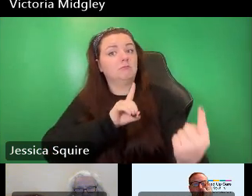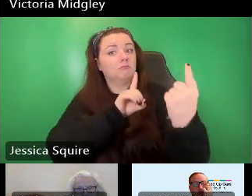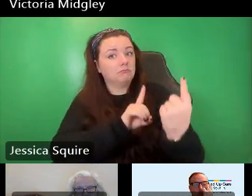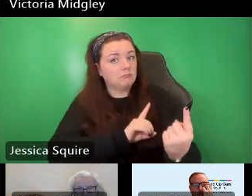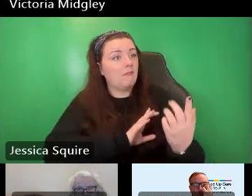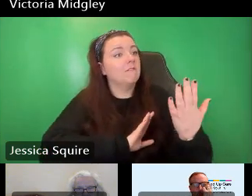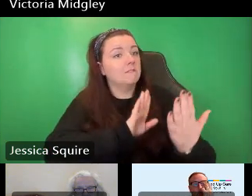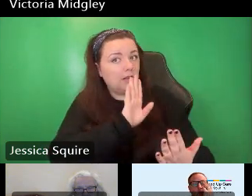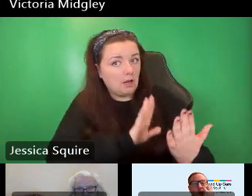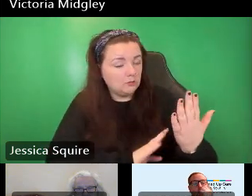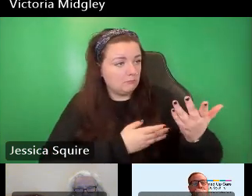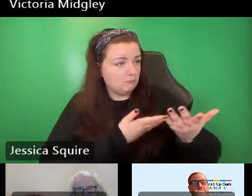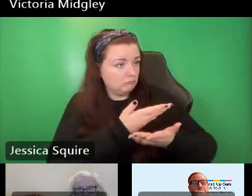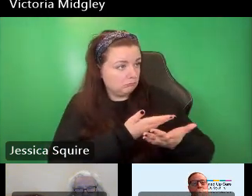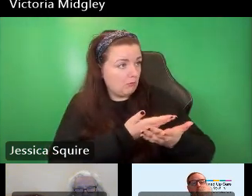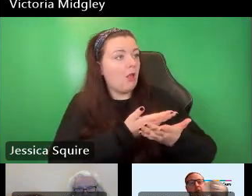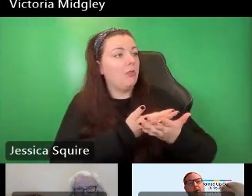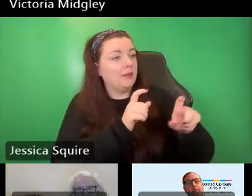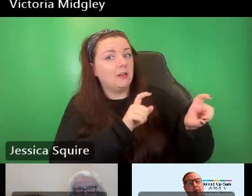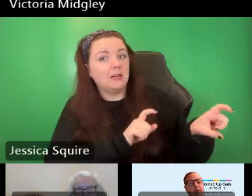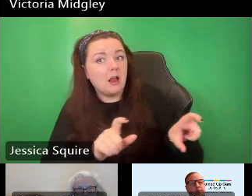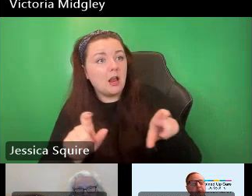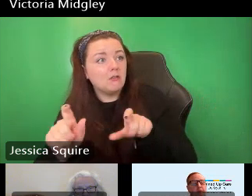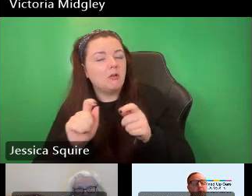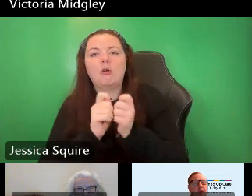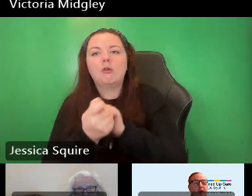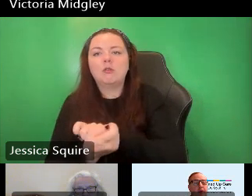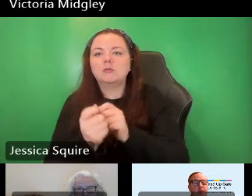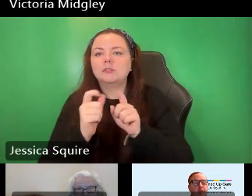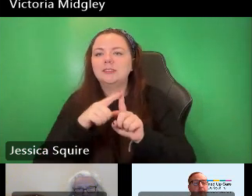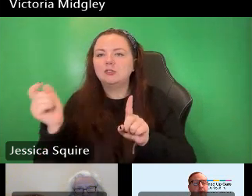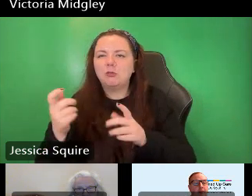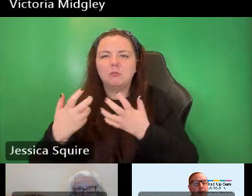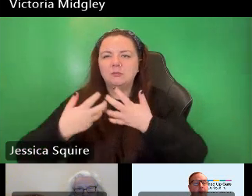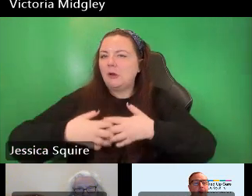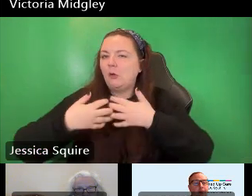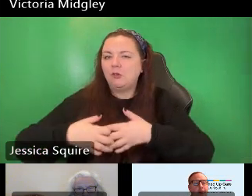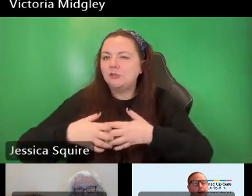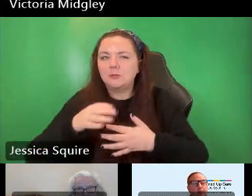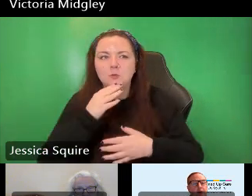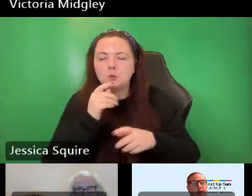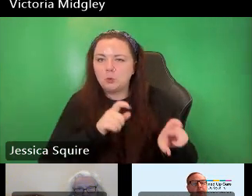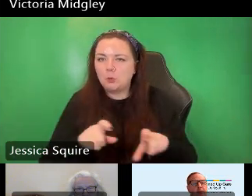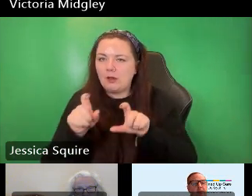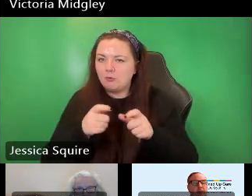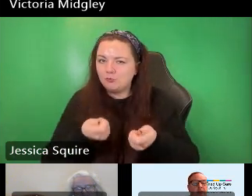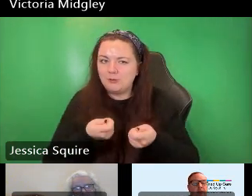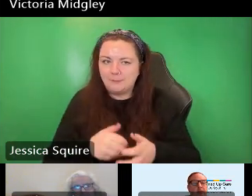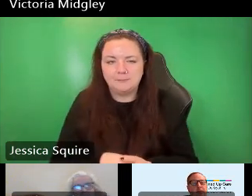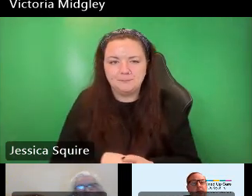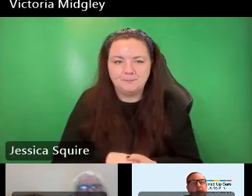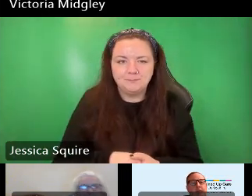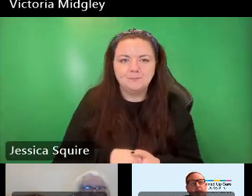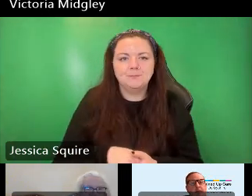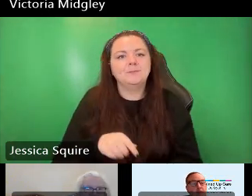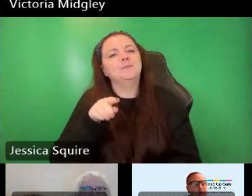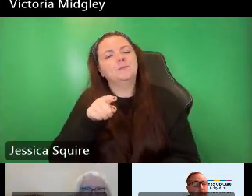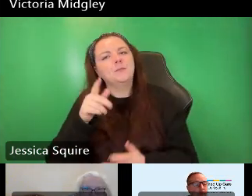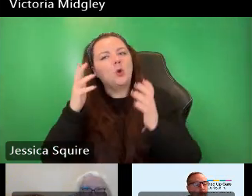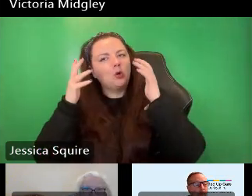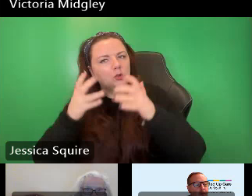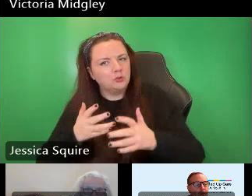digital intervention. So those are some of the positives. If we just move on to the next slide, there are some concerns that people have raised with us or that have been